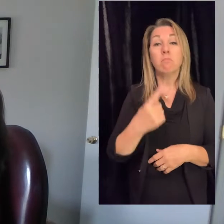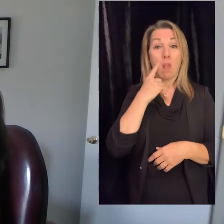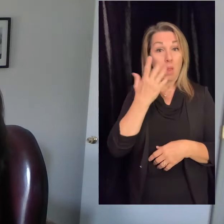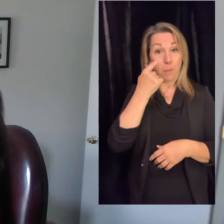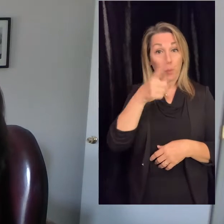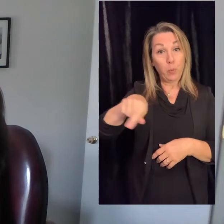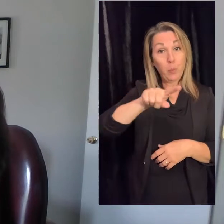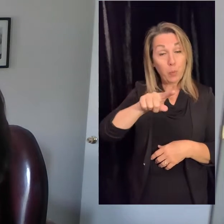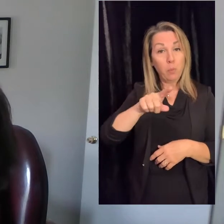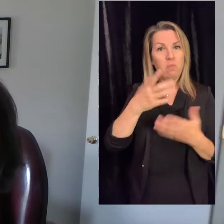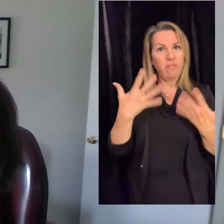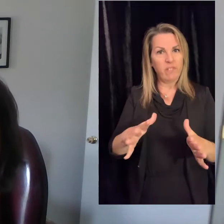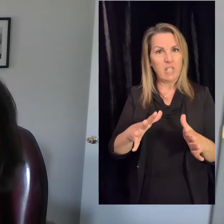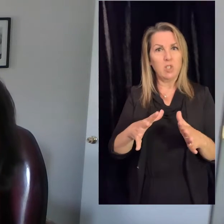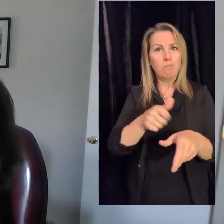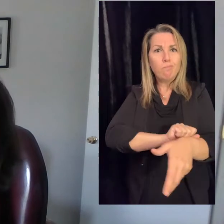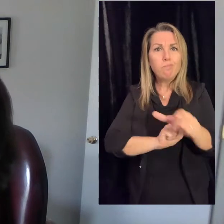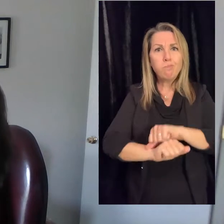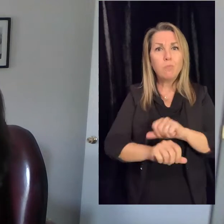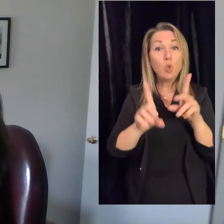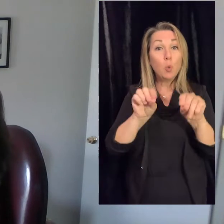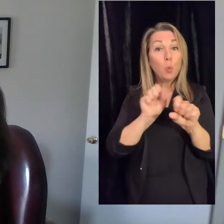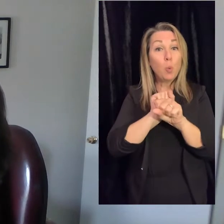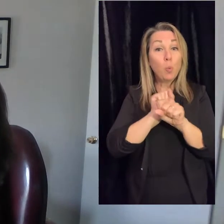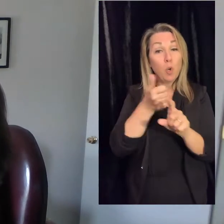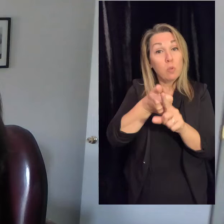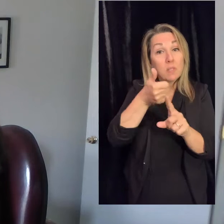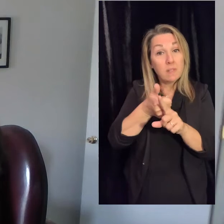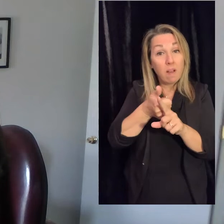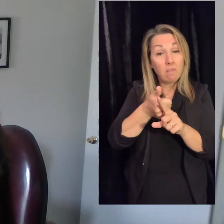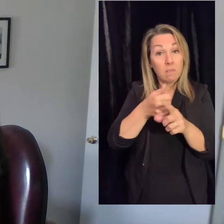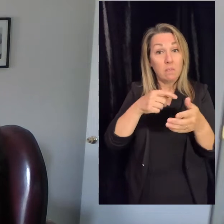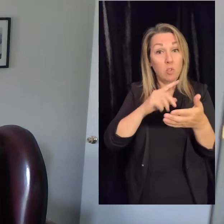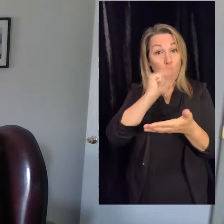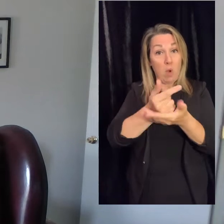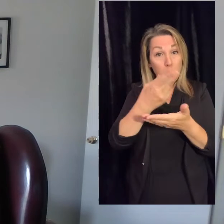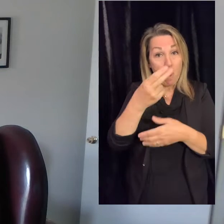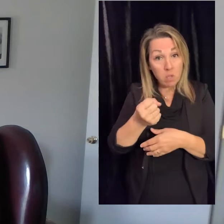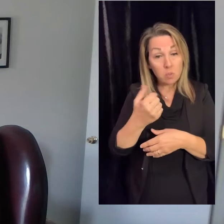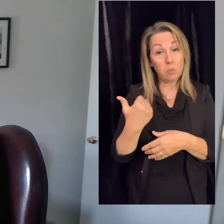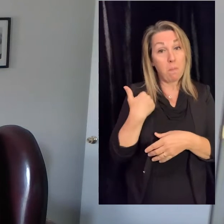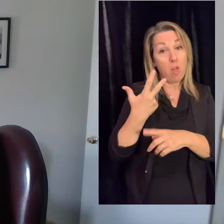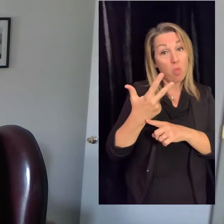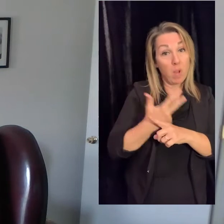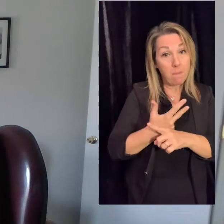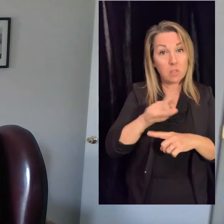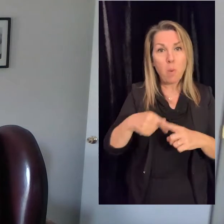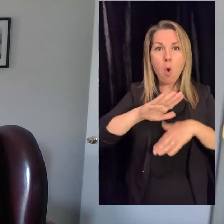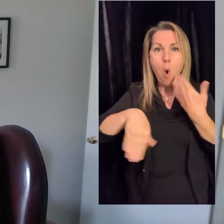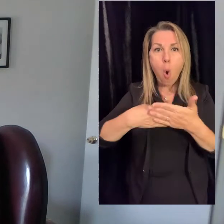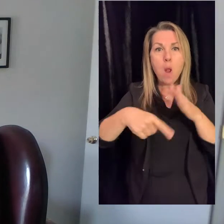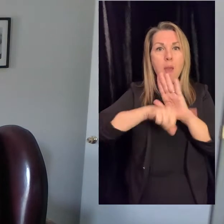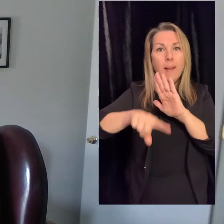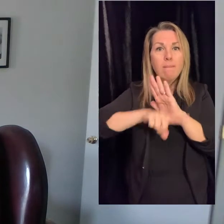guys have done the work individually to get yourselves finished with high school in these last 3 months when all the odds